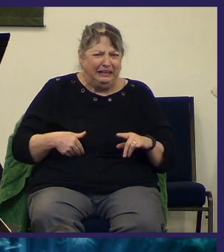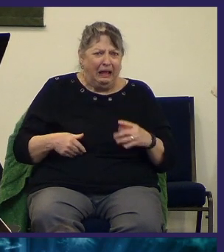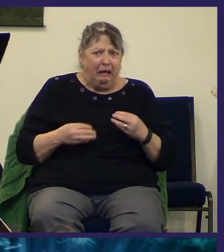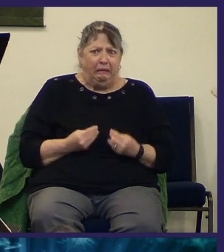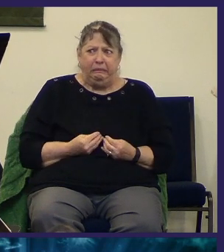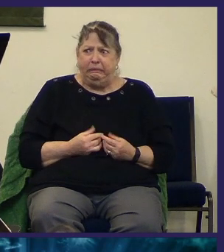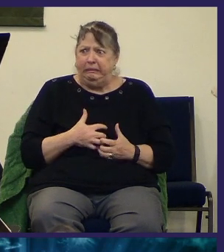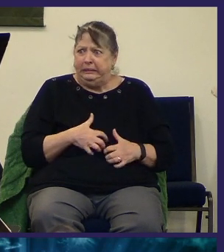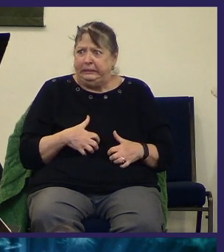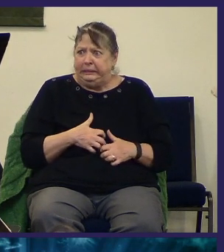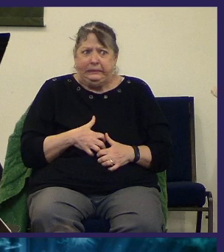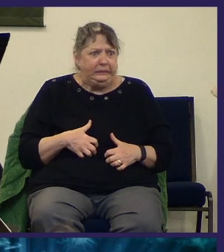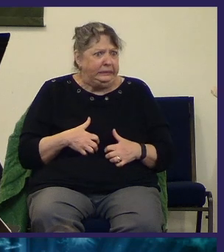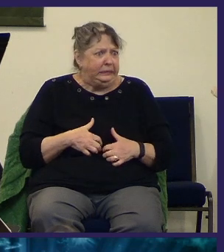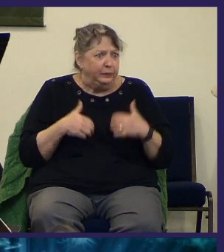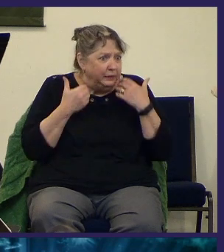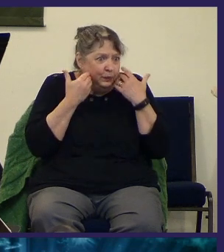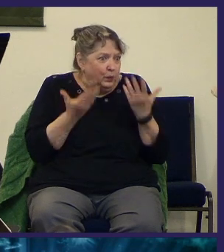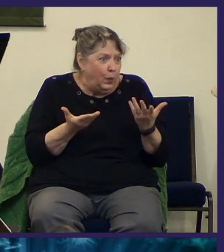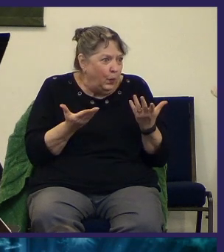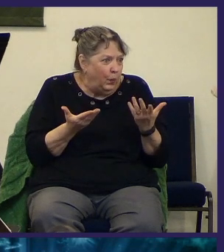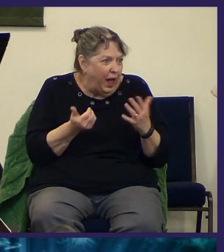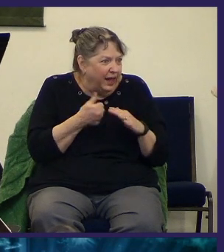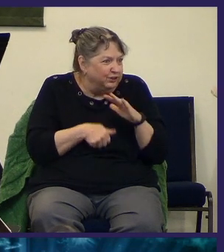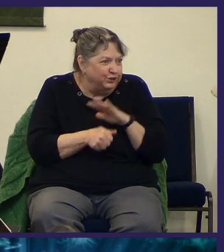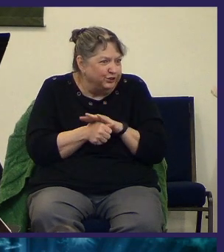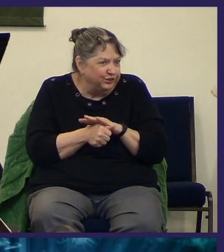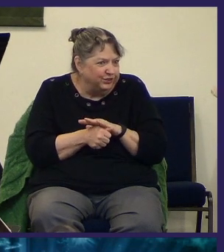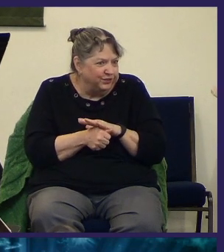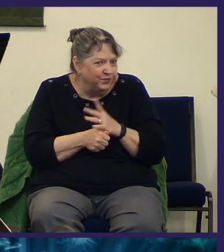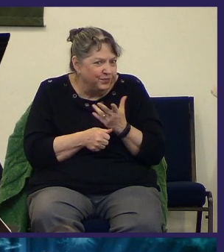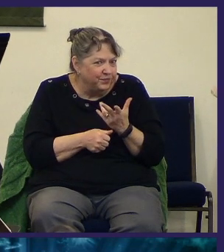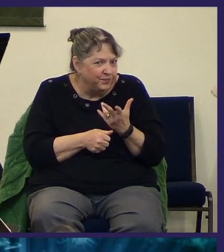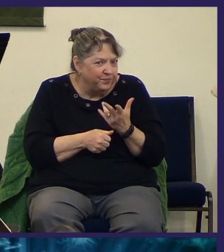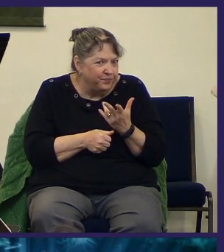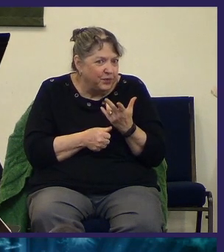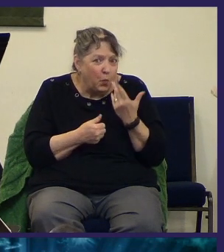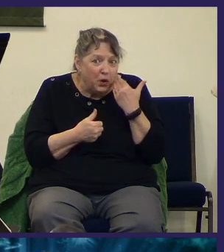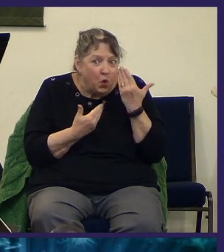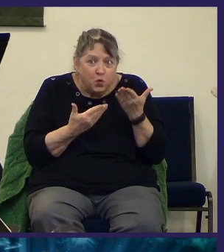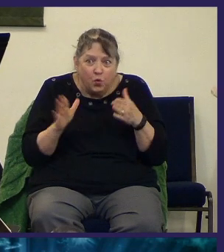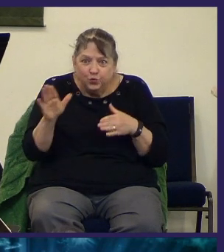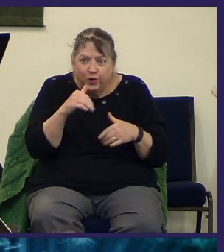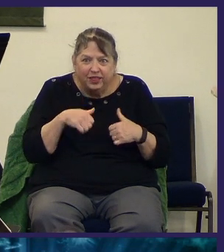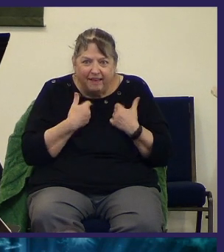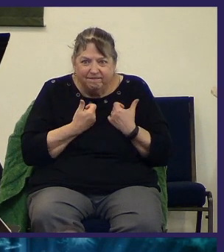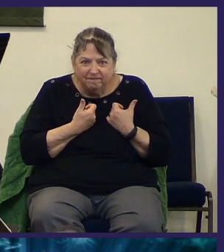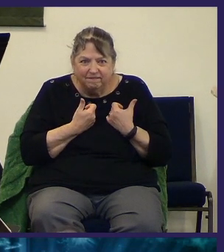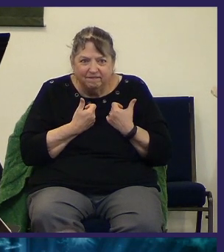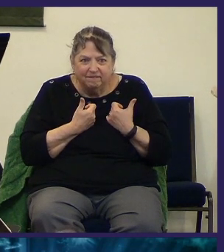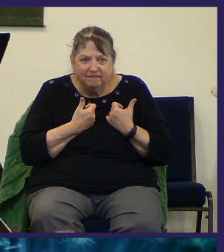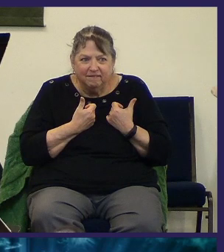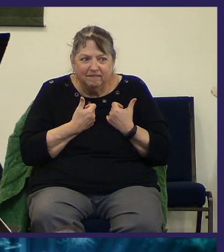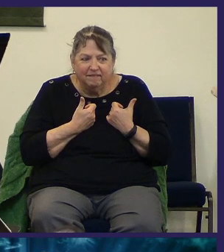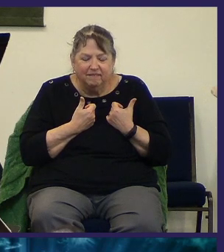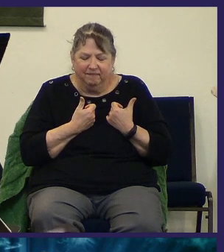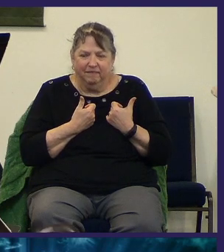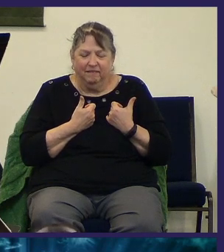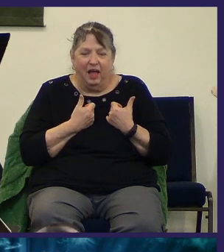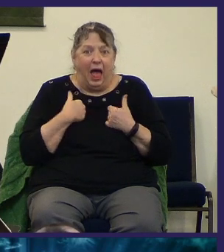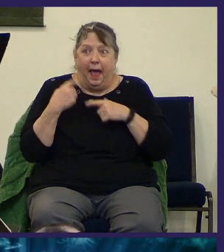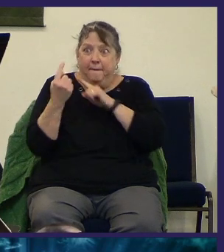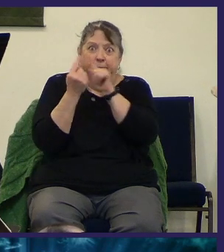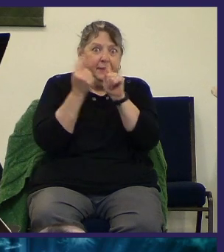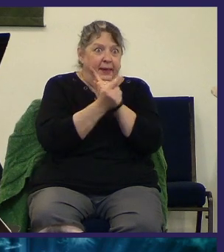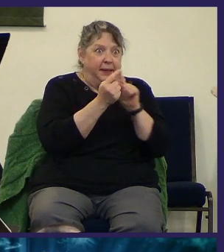we're humans right we want to see we want to see immediate results don't we but sometimes it takes a while i have a friend